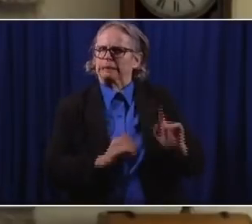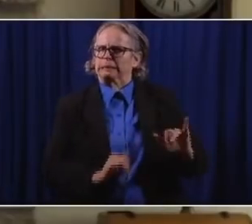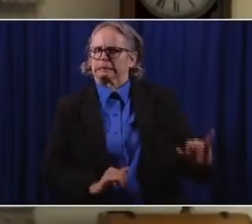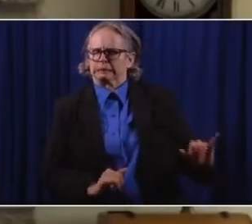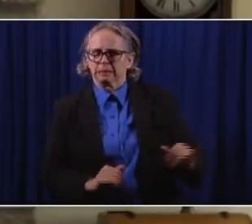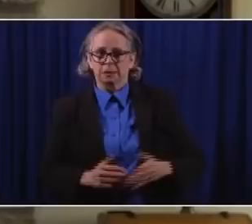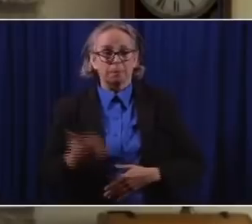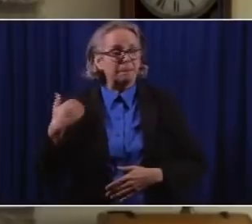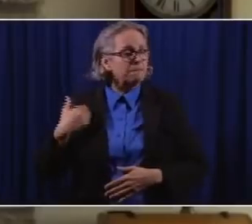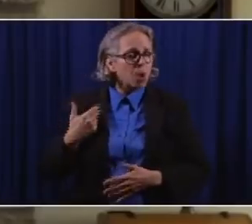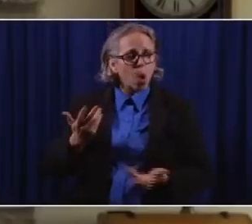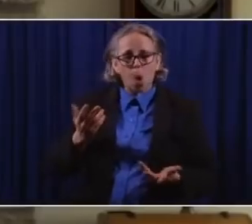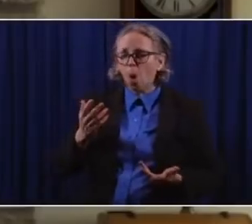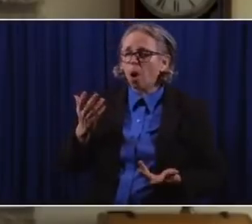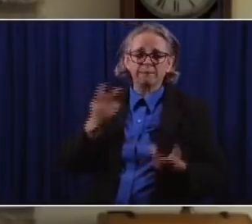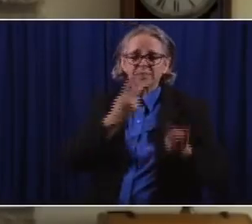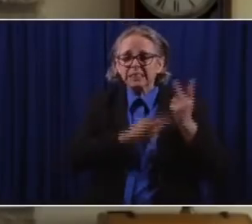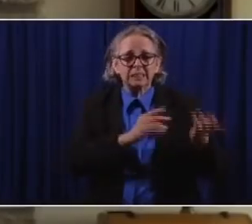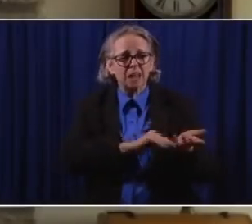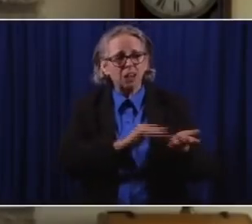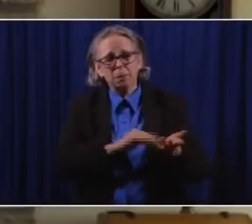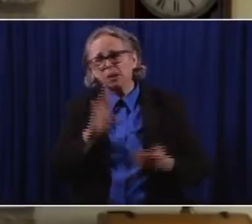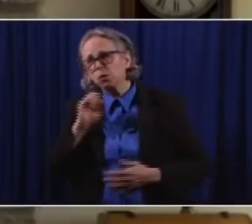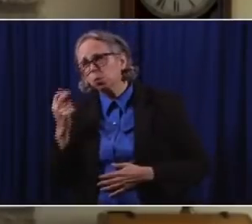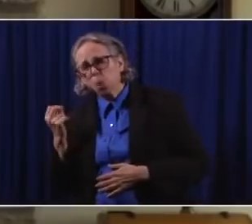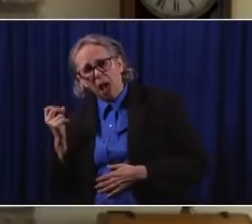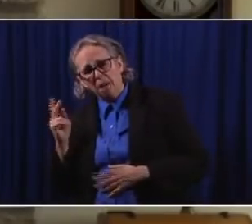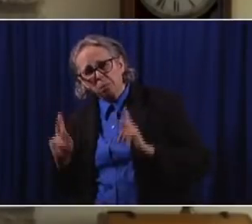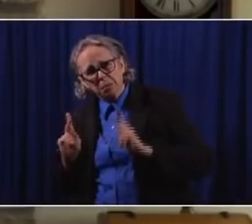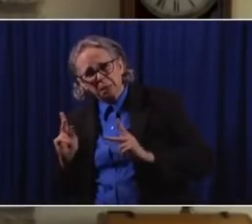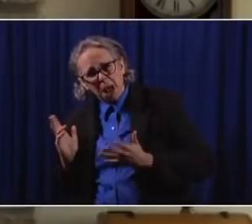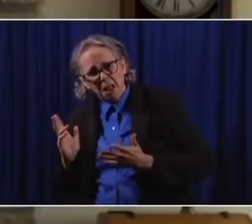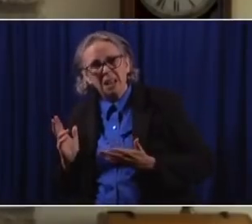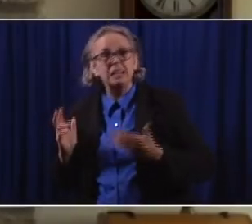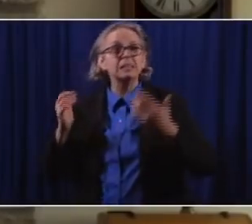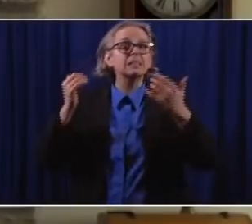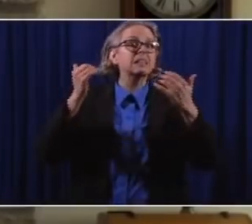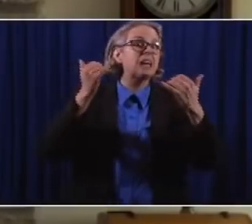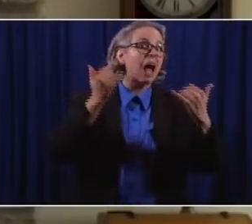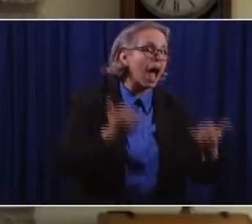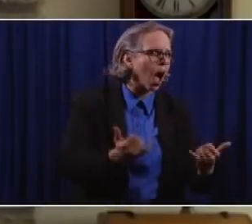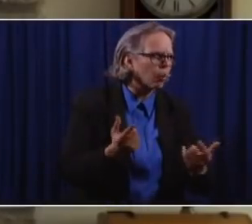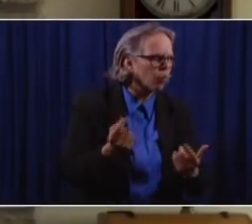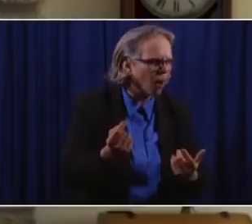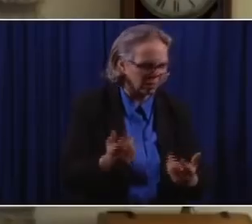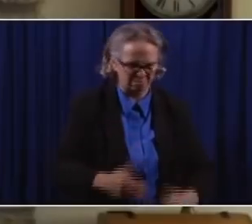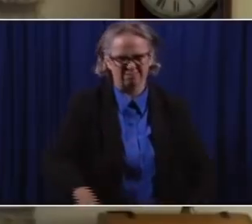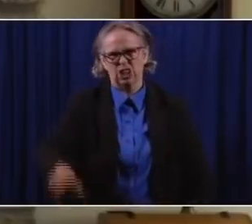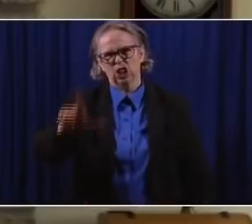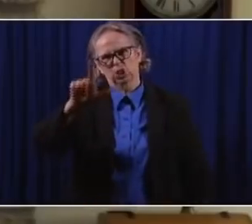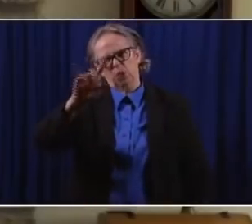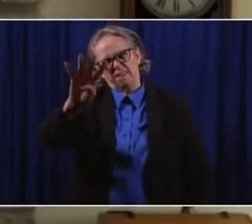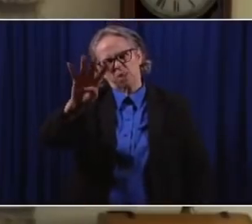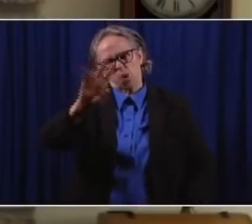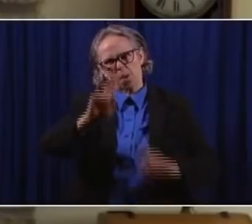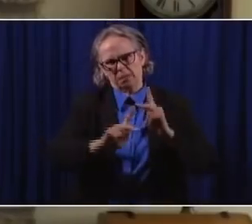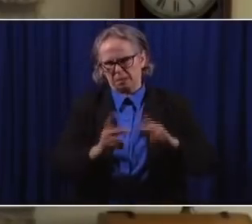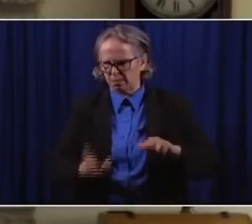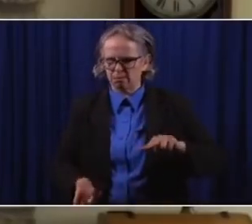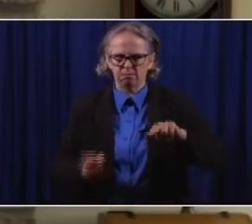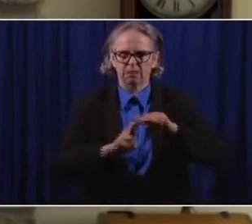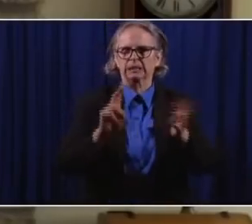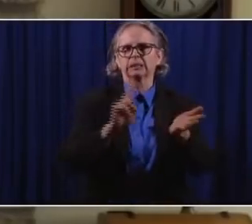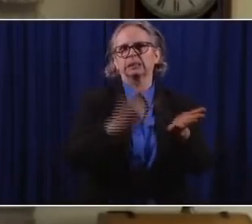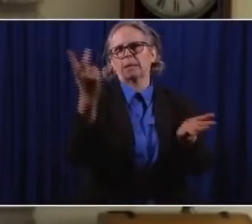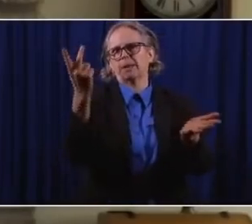visits there has increased from 12 on September 8th and is doubled by September 20th. Stark County health